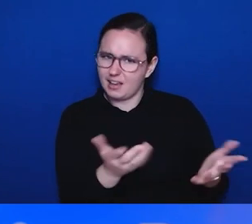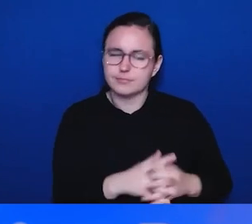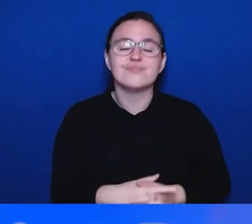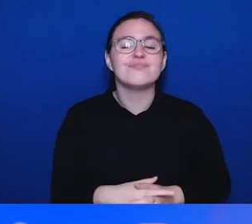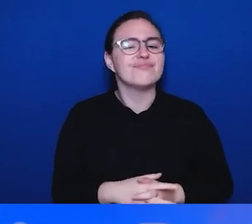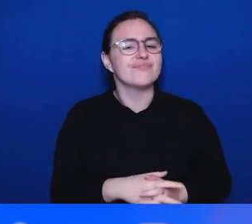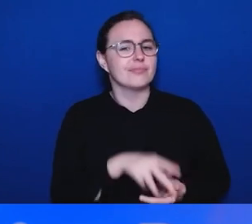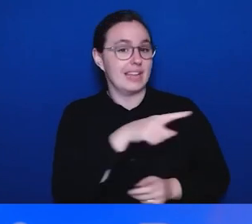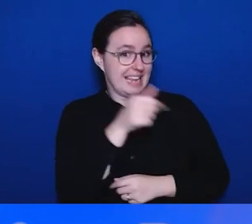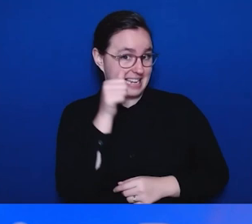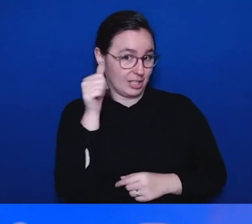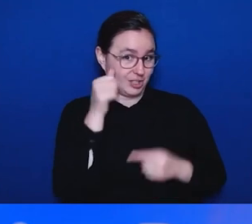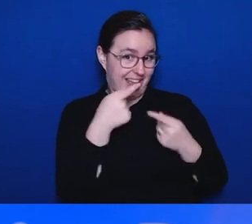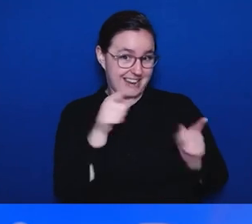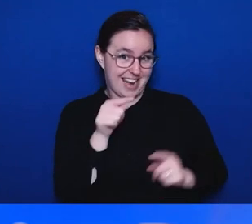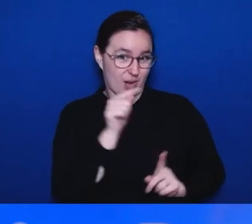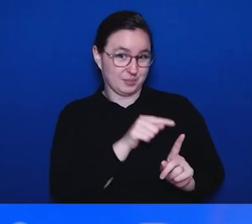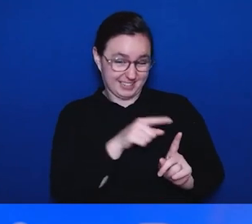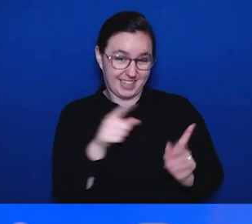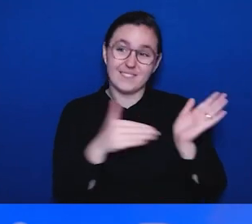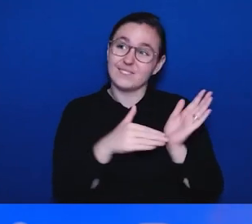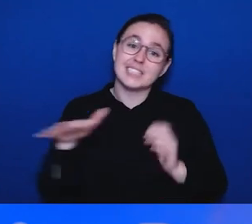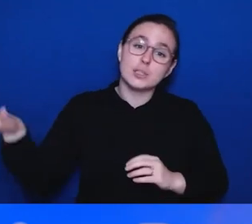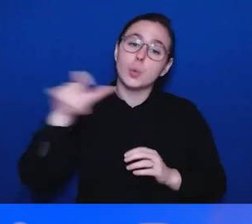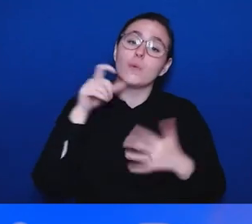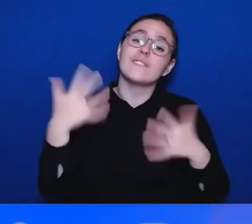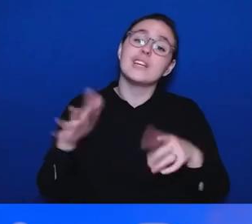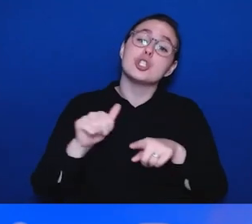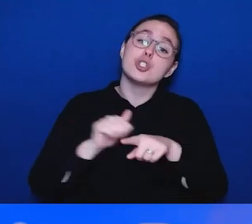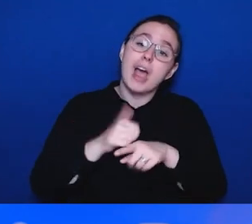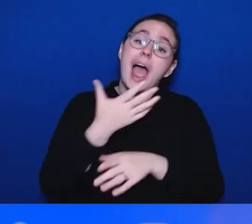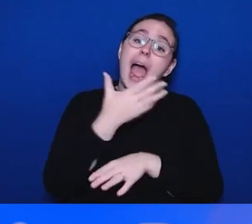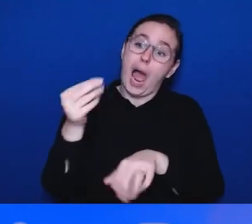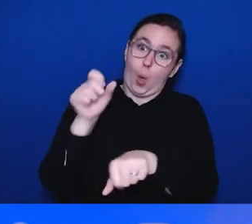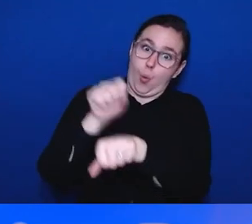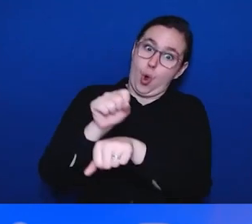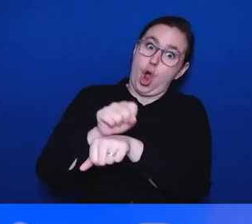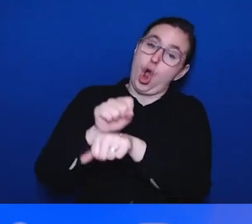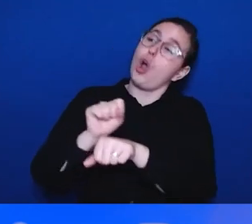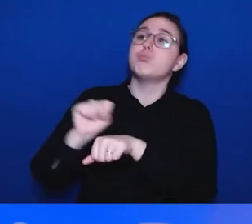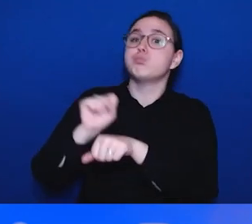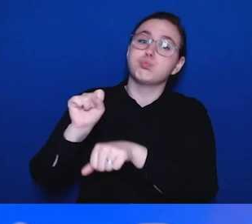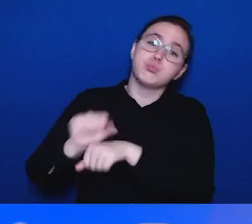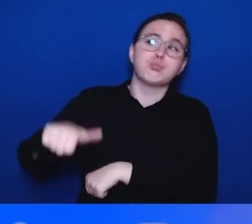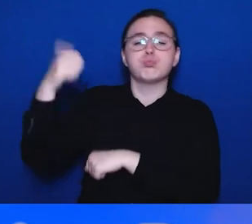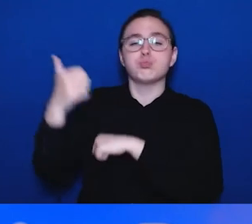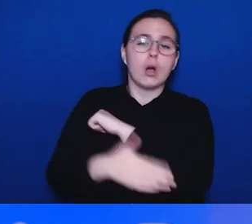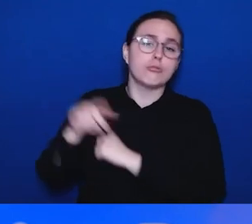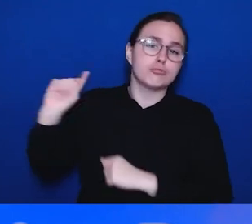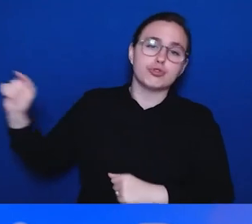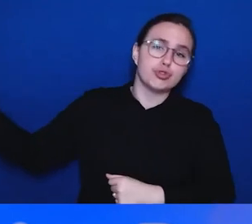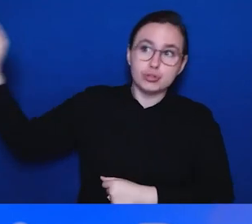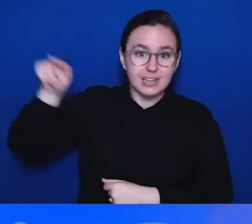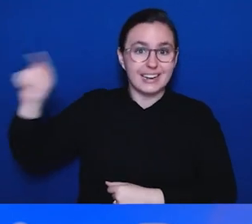to? Yes, one of the pieces around yesterday's announcement with these physicians that